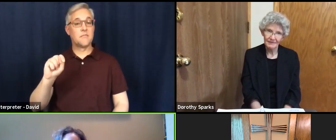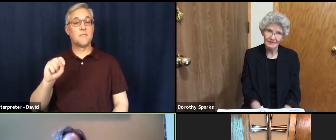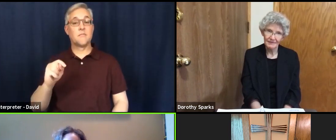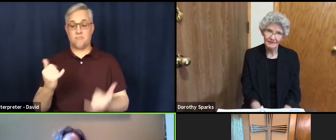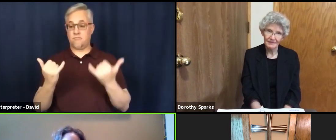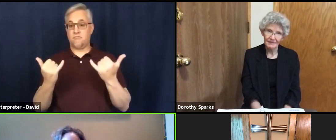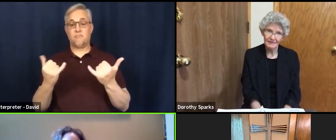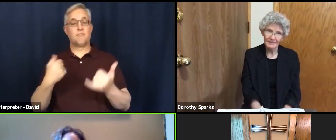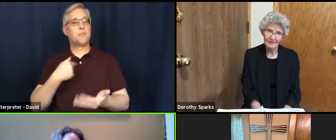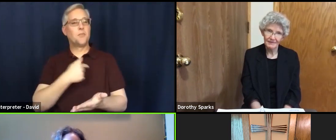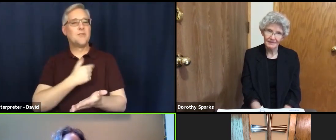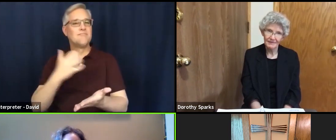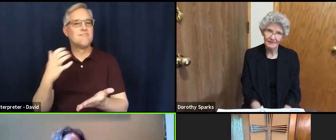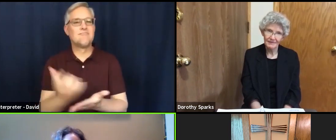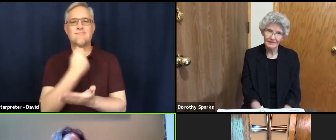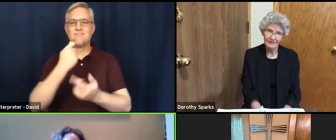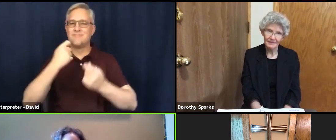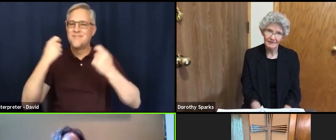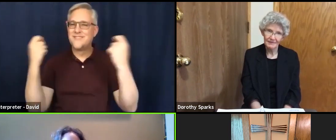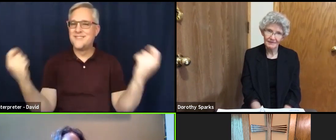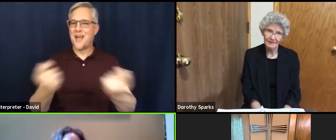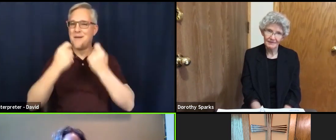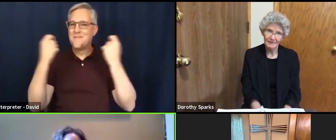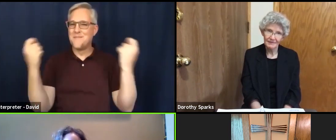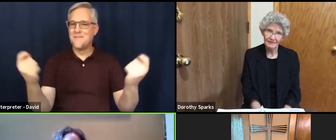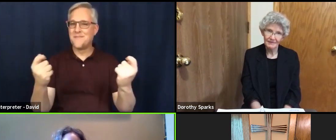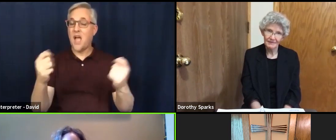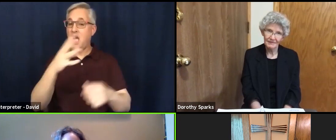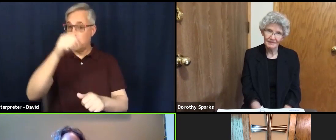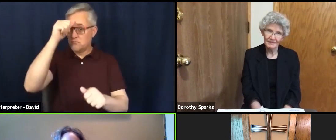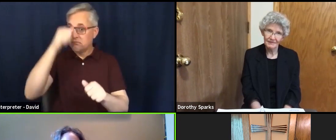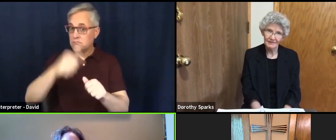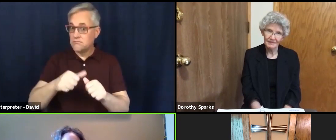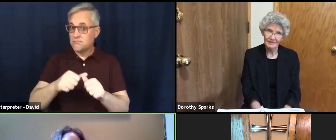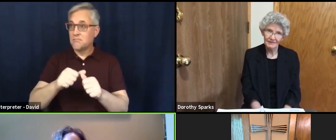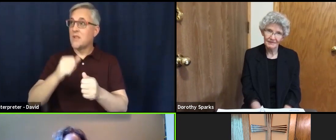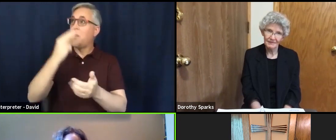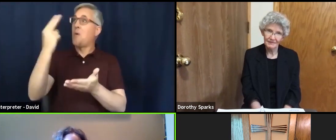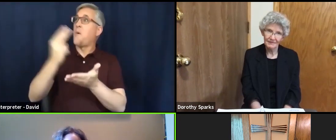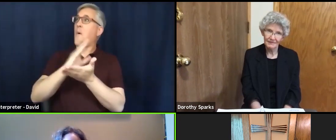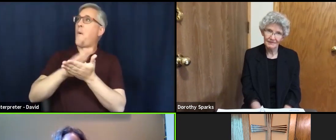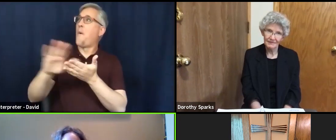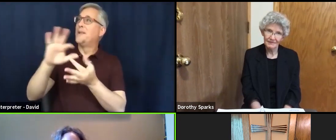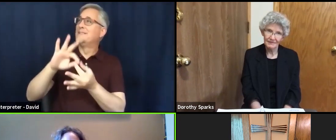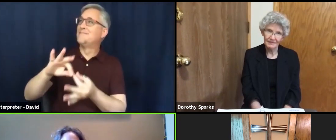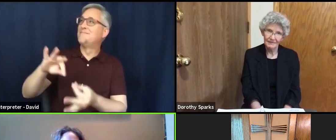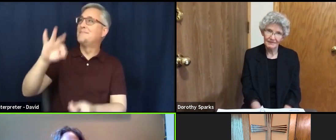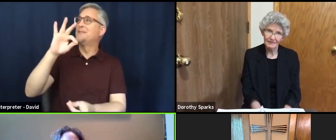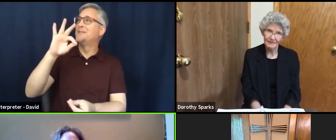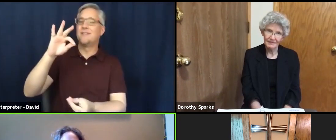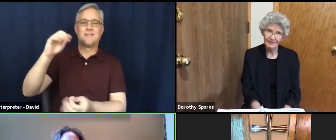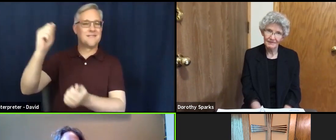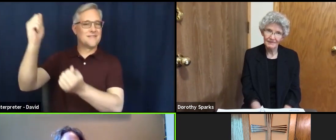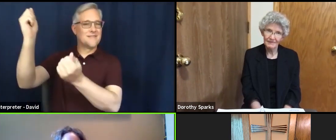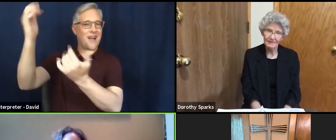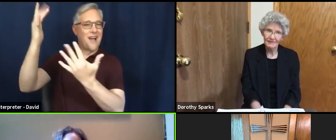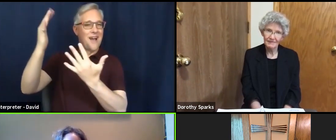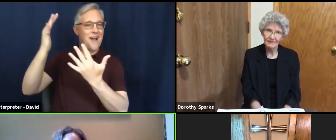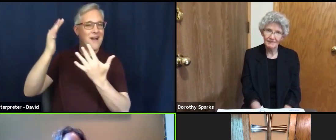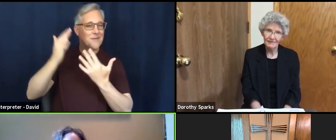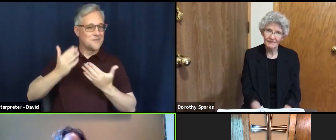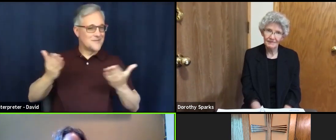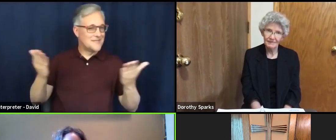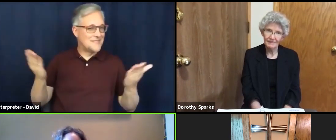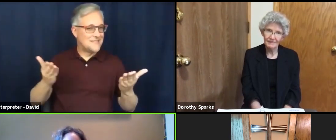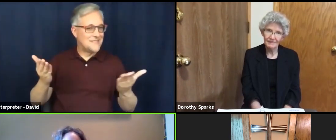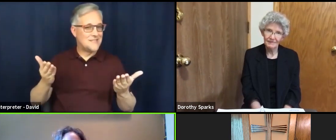and remember that the Holy Spirit comes to us and is with us, is